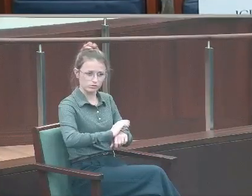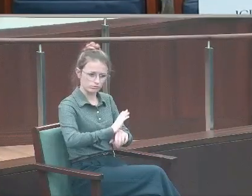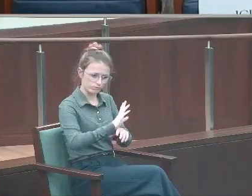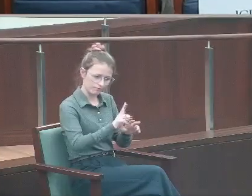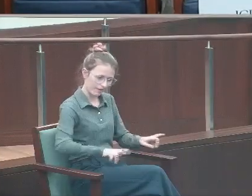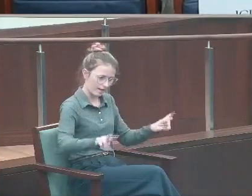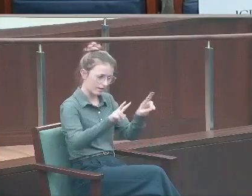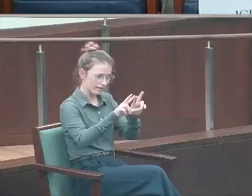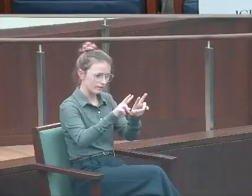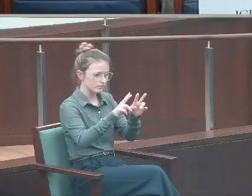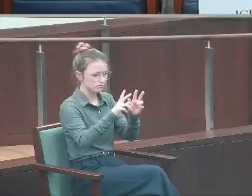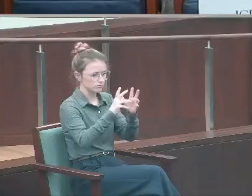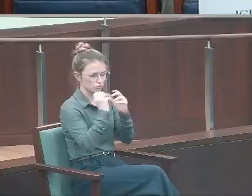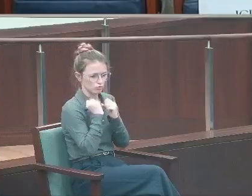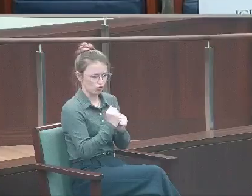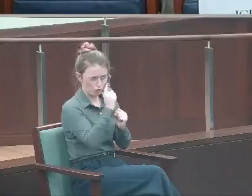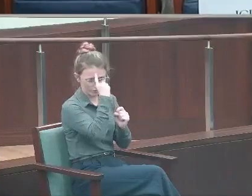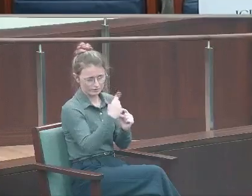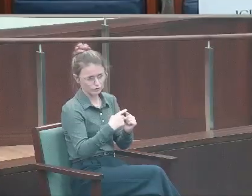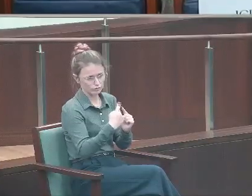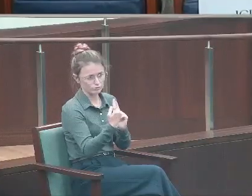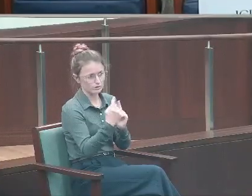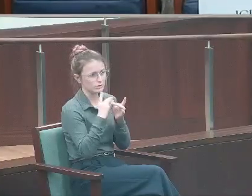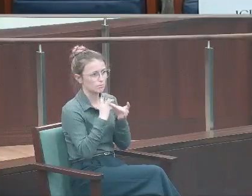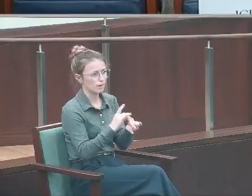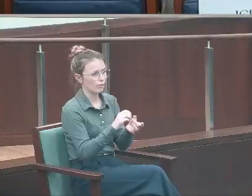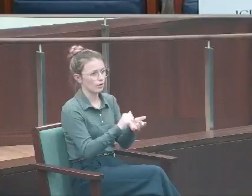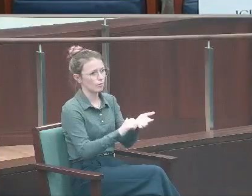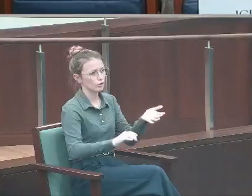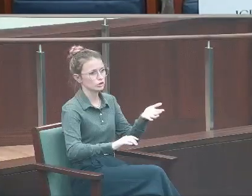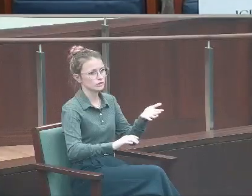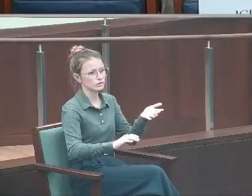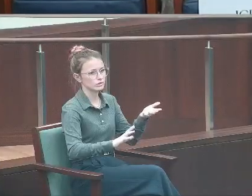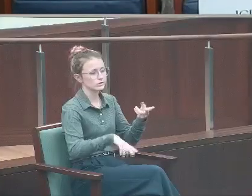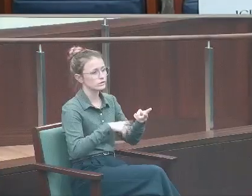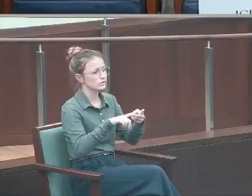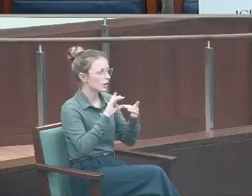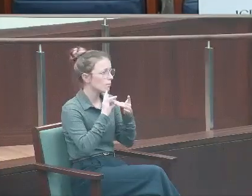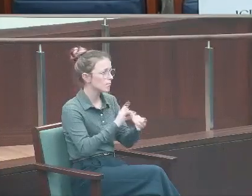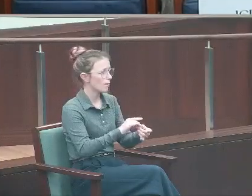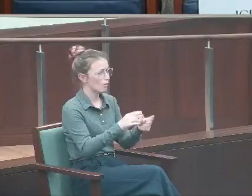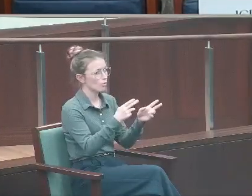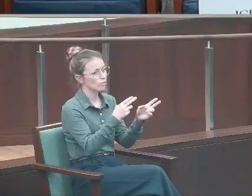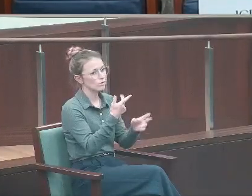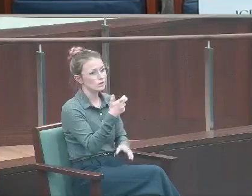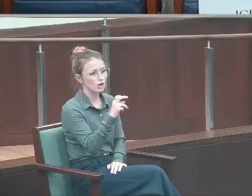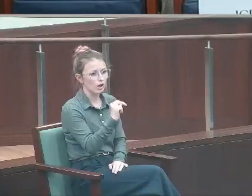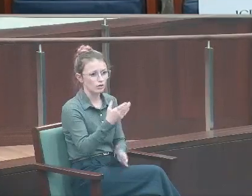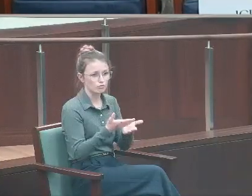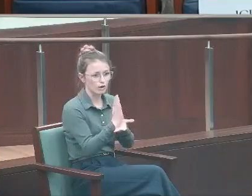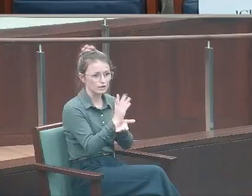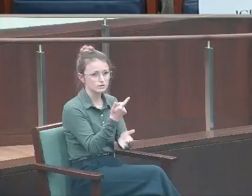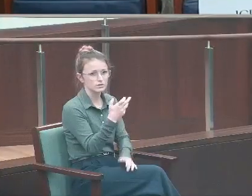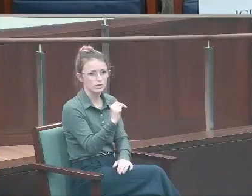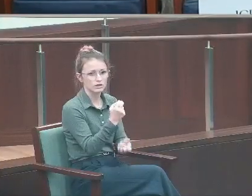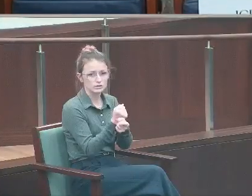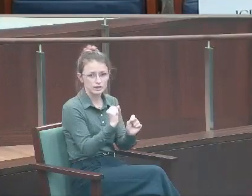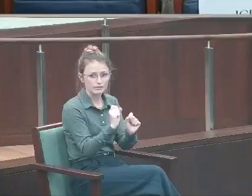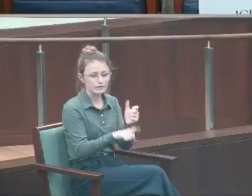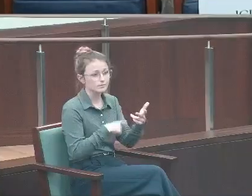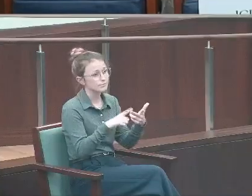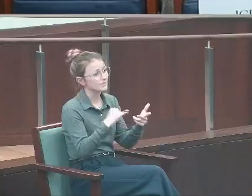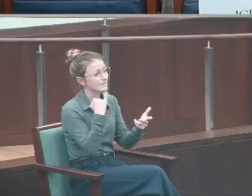vehemently strong disagreements around abortion, around gun rights and gun safety, around